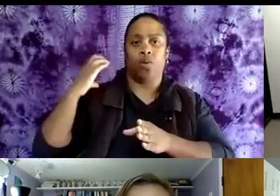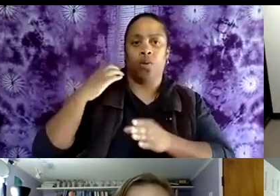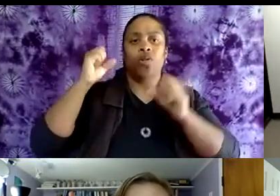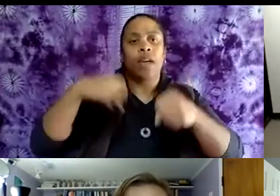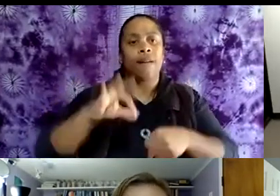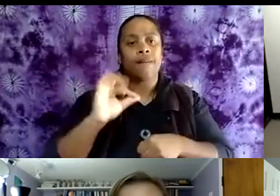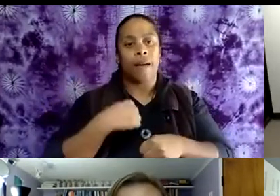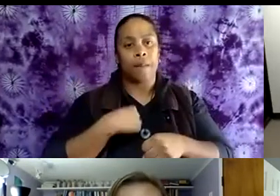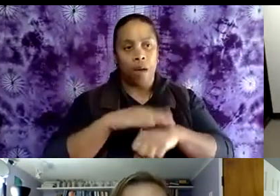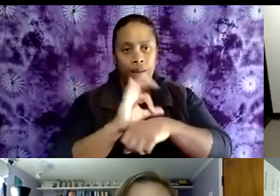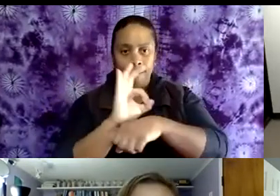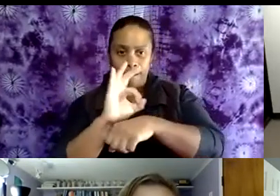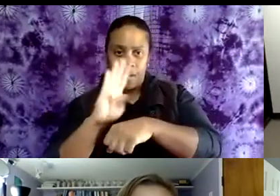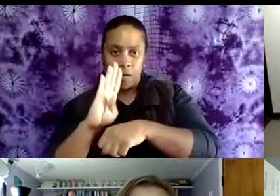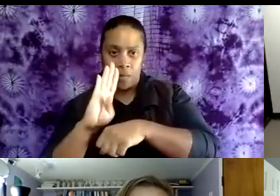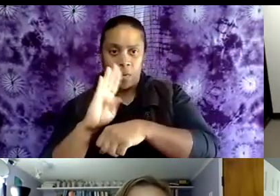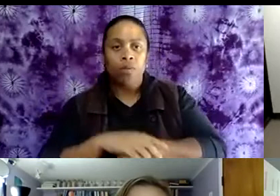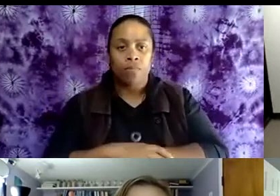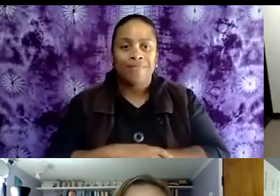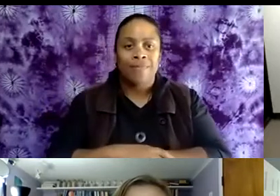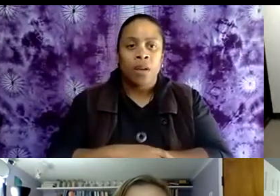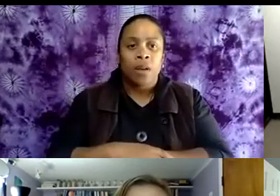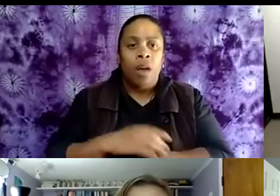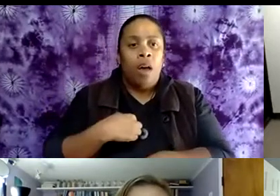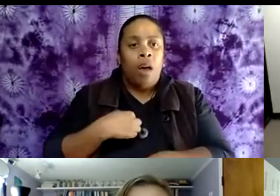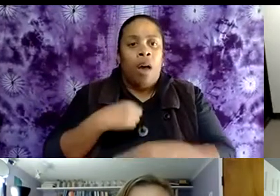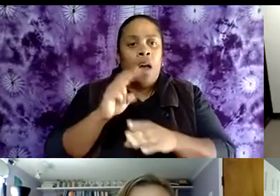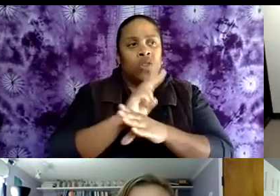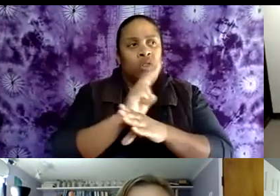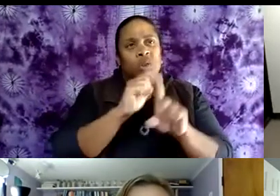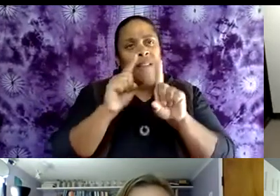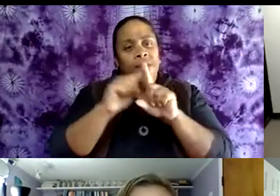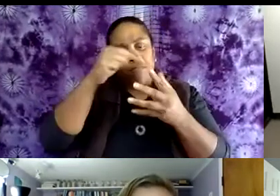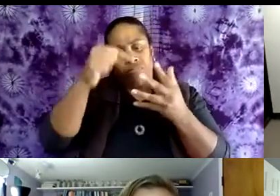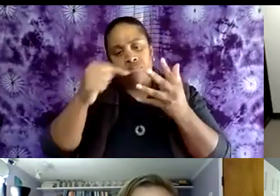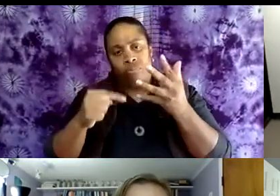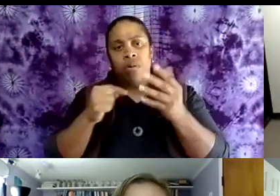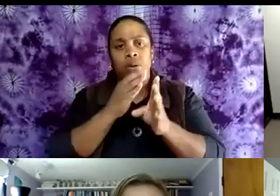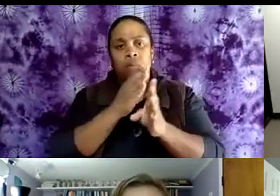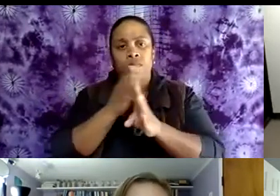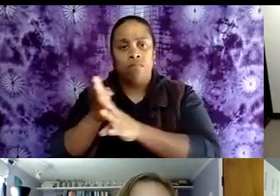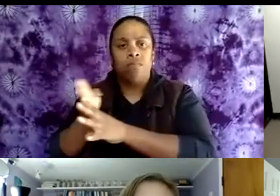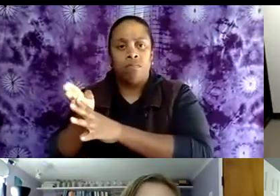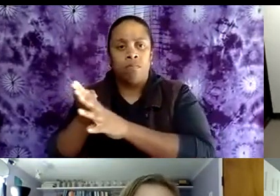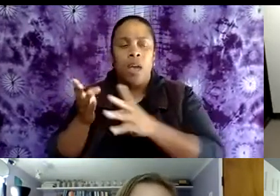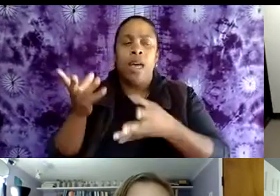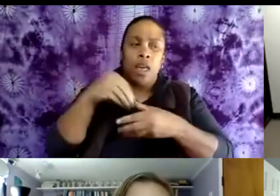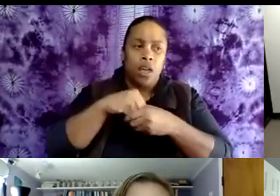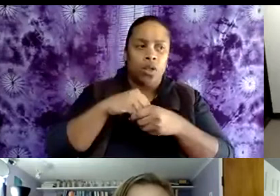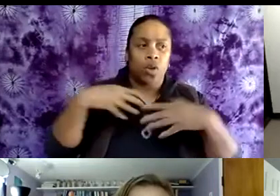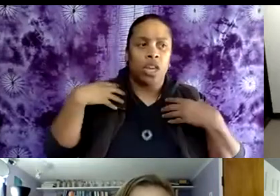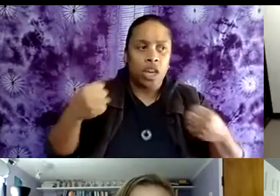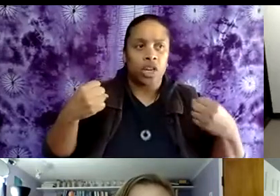at Soul Alignment with Karen Coccia. I use a range of modalities that includes energy healing and intuition,